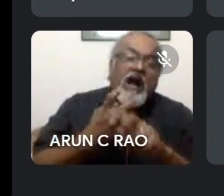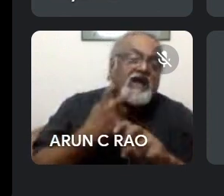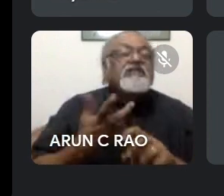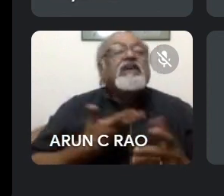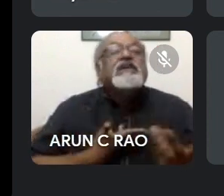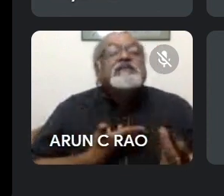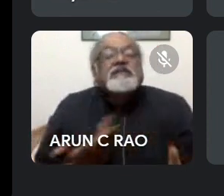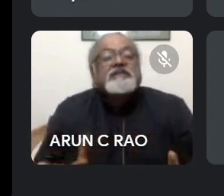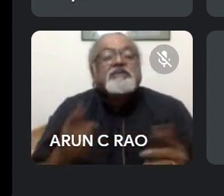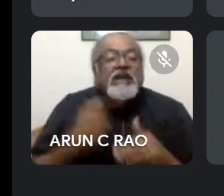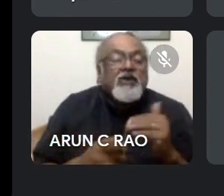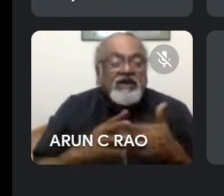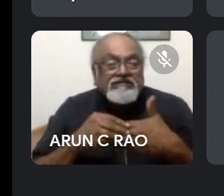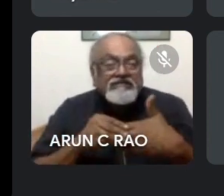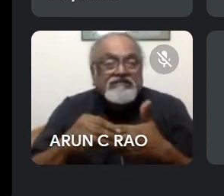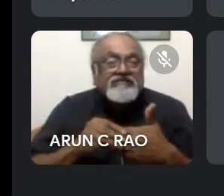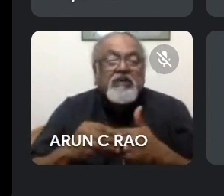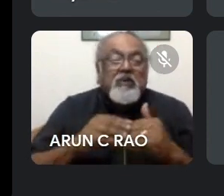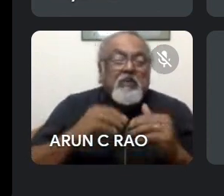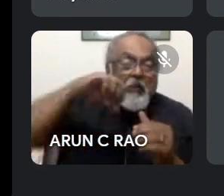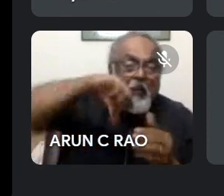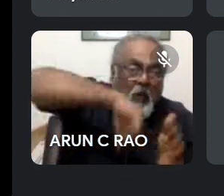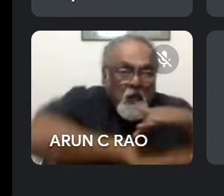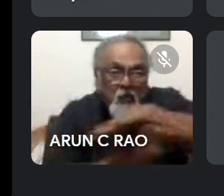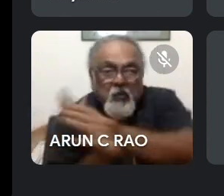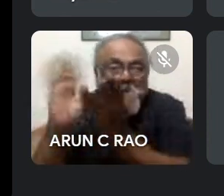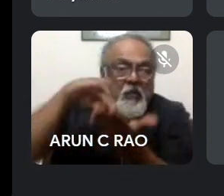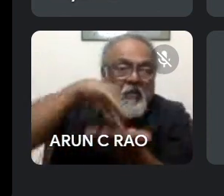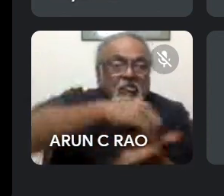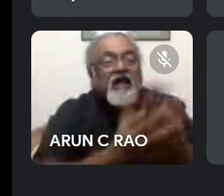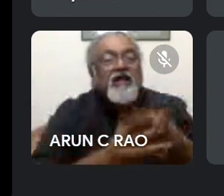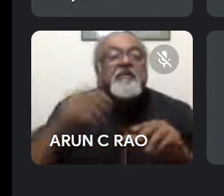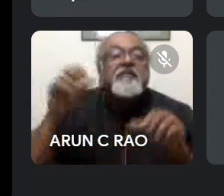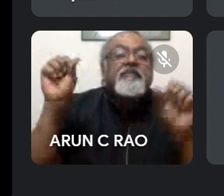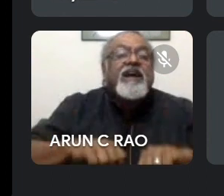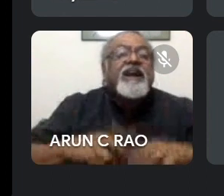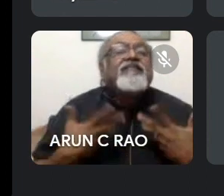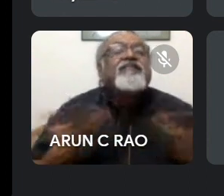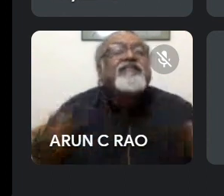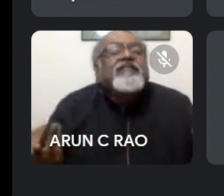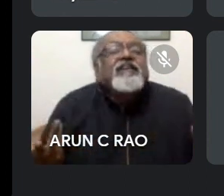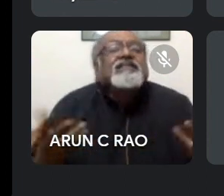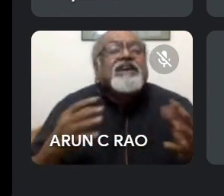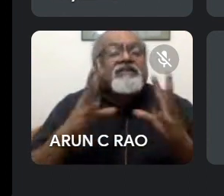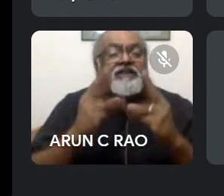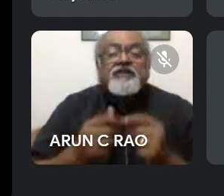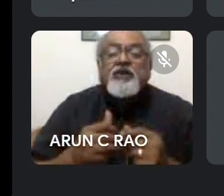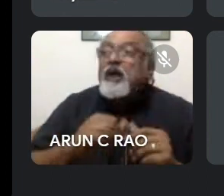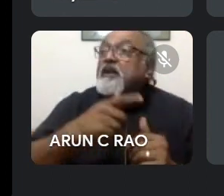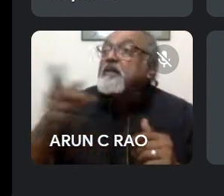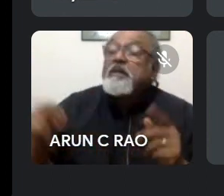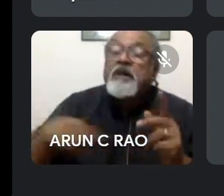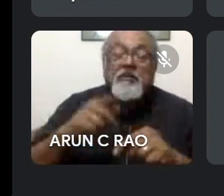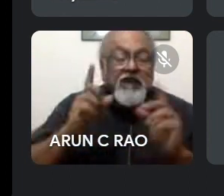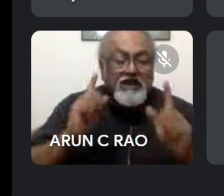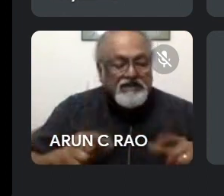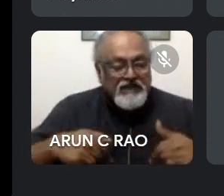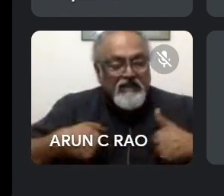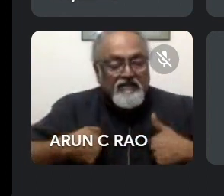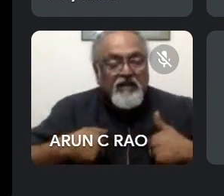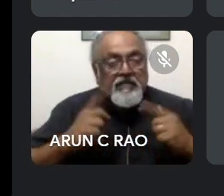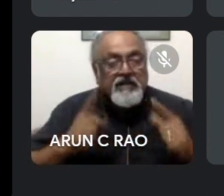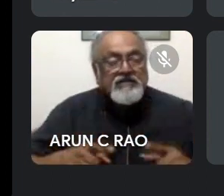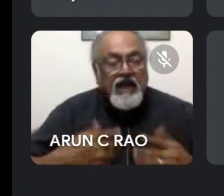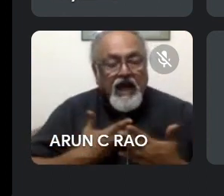yes, this is the only way to go about things. But the first luxury you can give yourself is admit to saying, every time I do